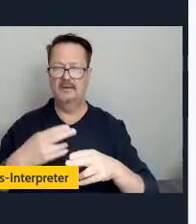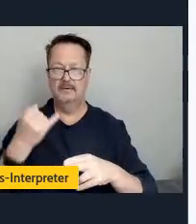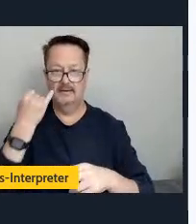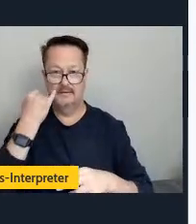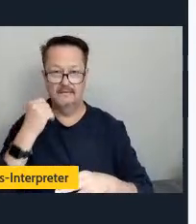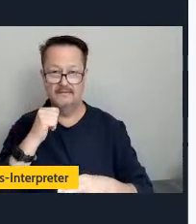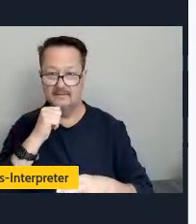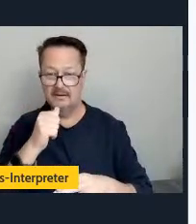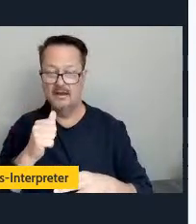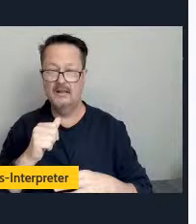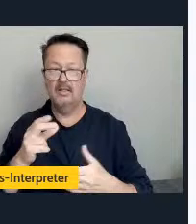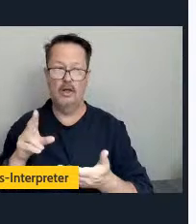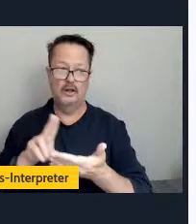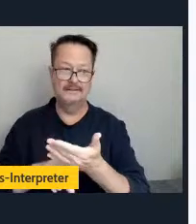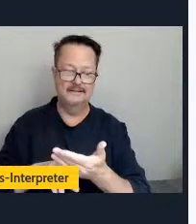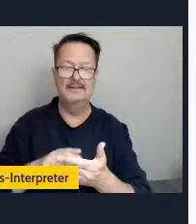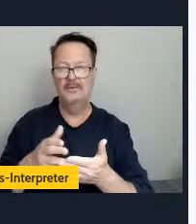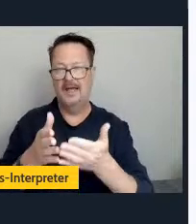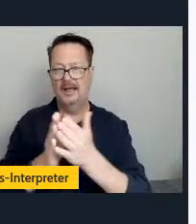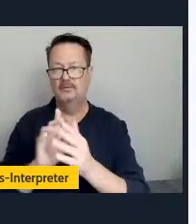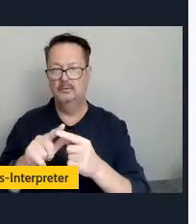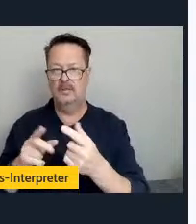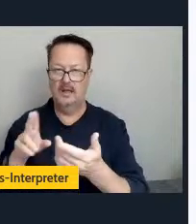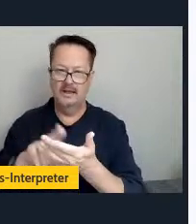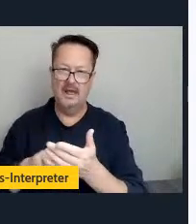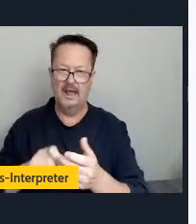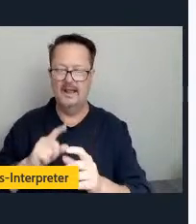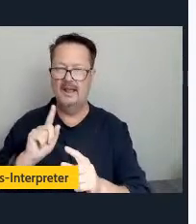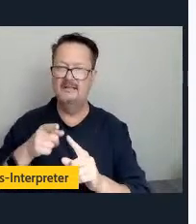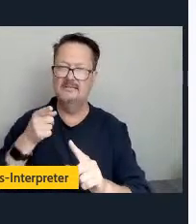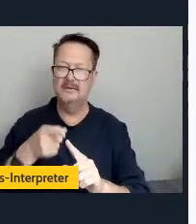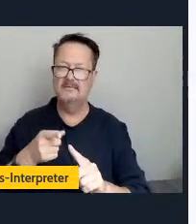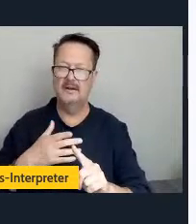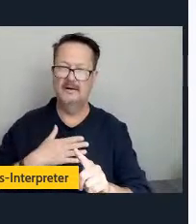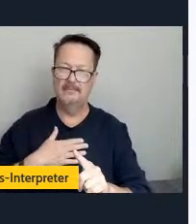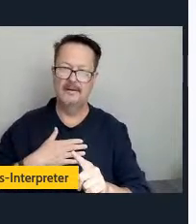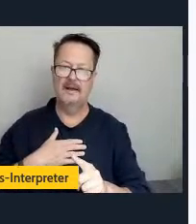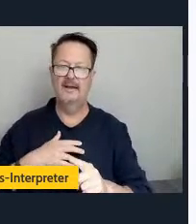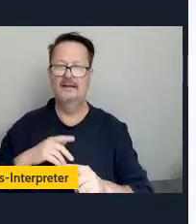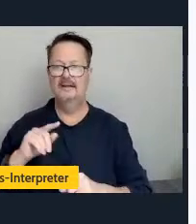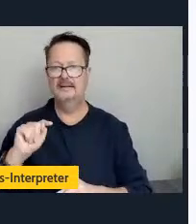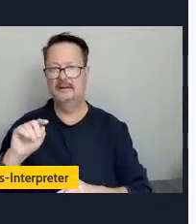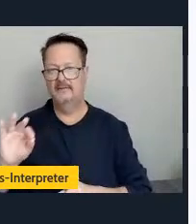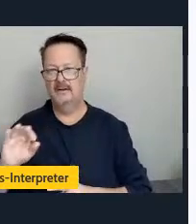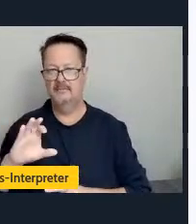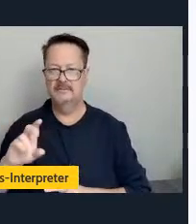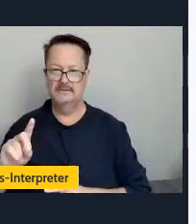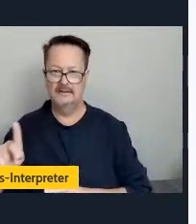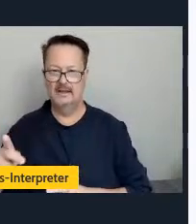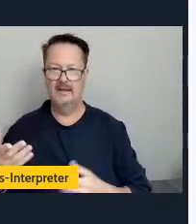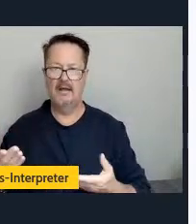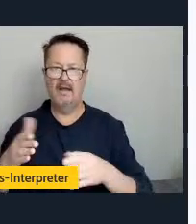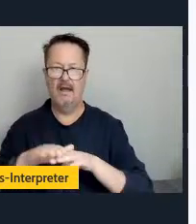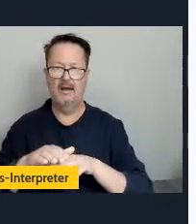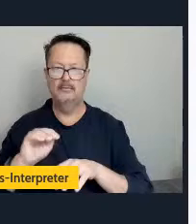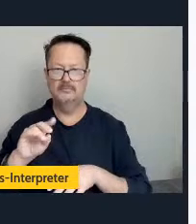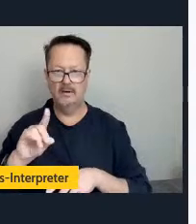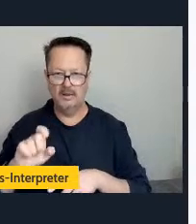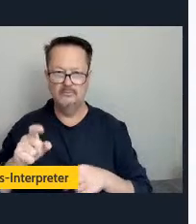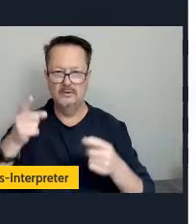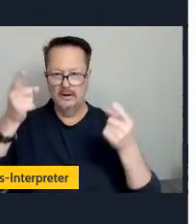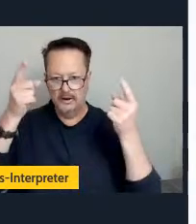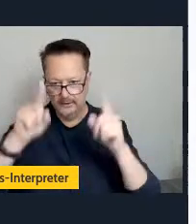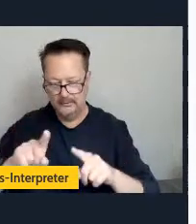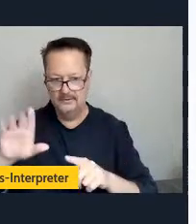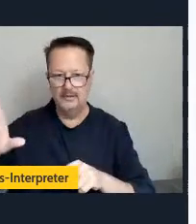log in, and I can specify here my Terraform CDK hybrid module, agree to the terms of